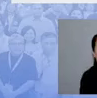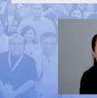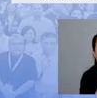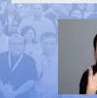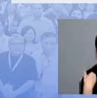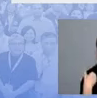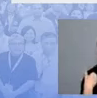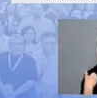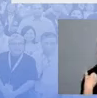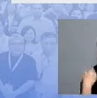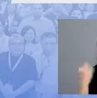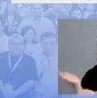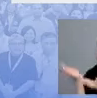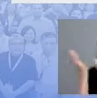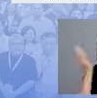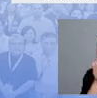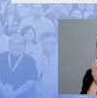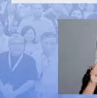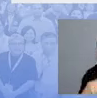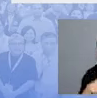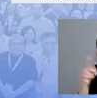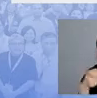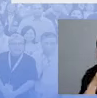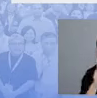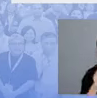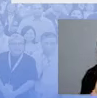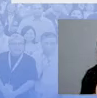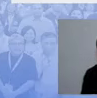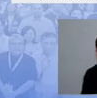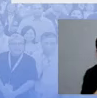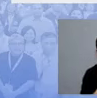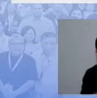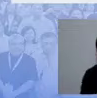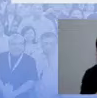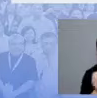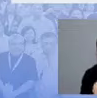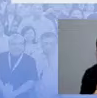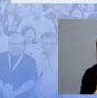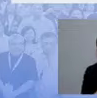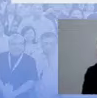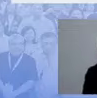we are actually bringing multi-partners. Okay, we have communities to actually suggest best